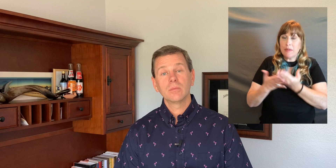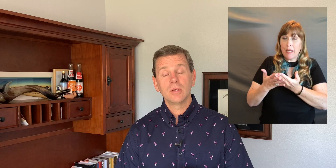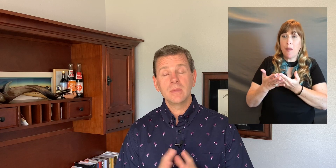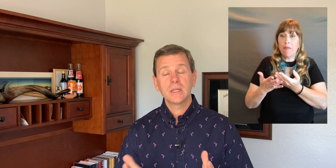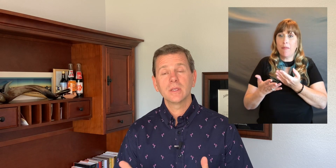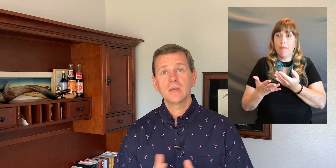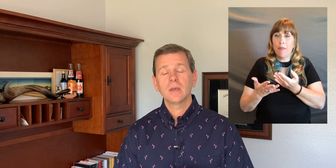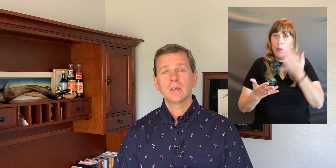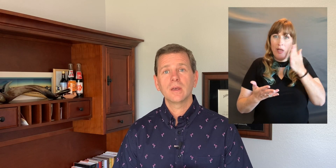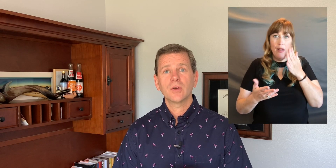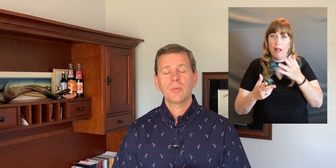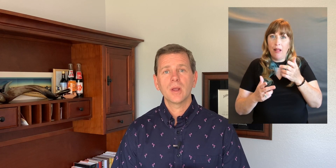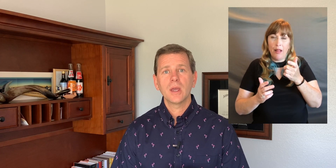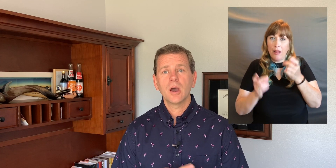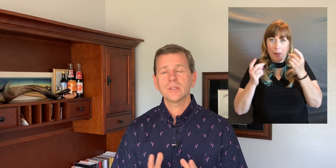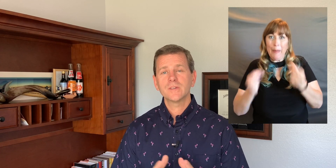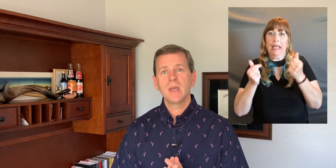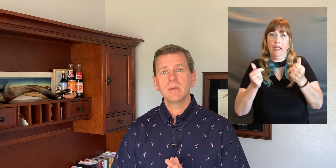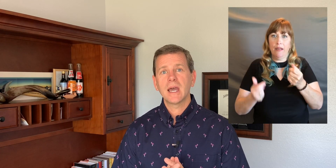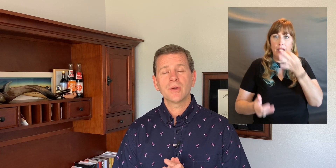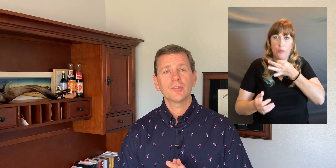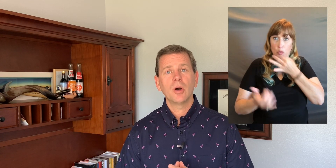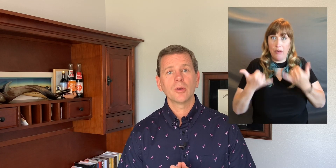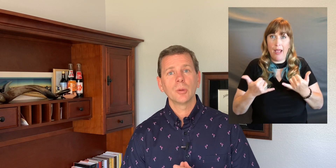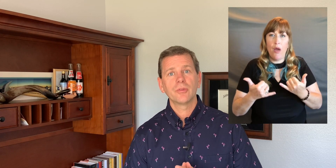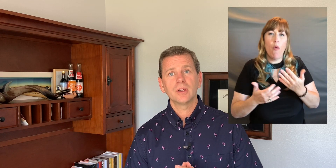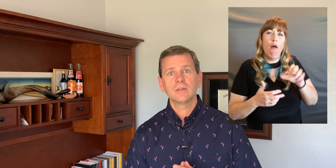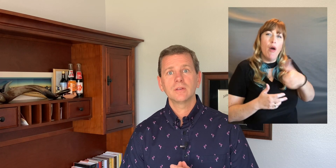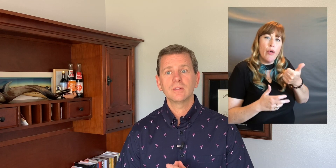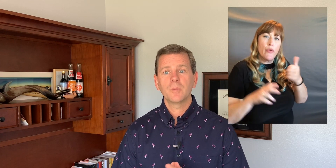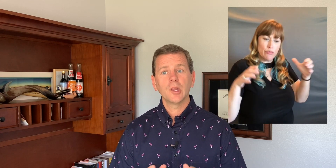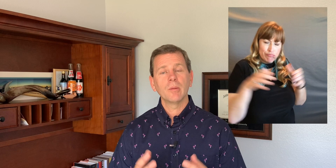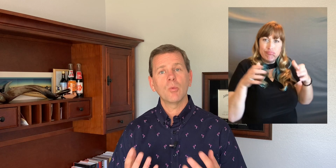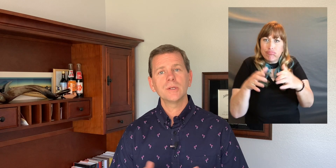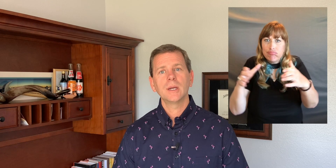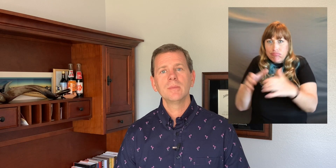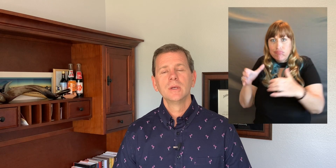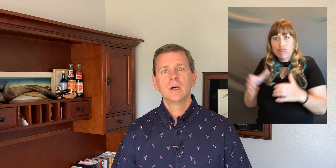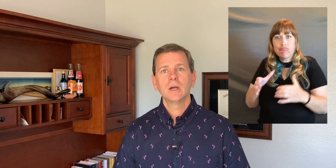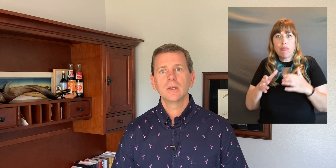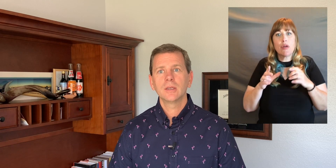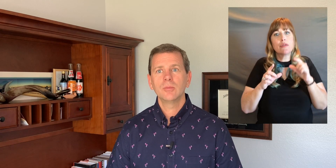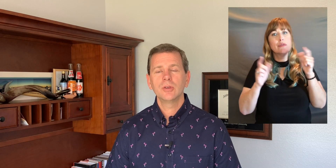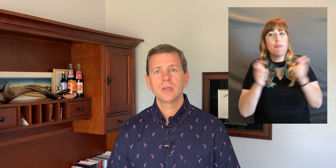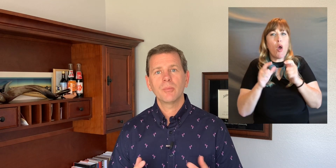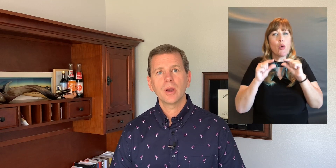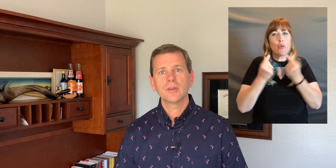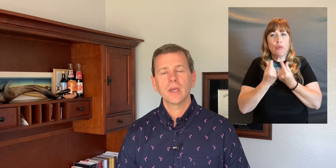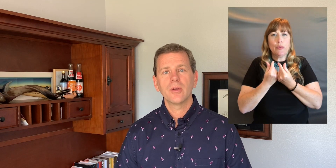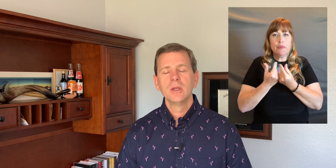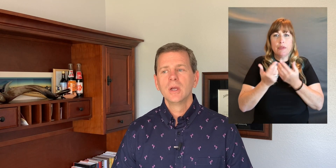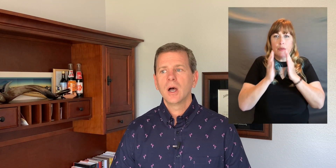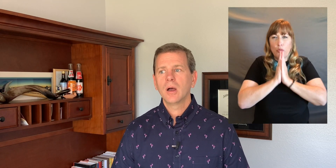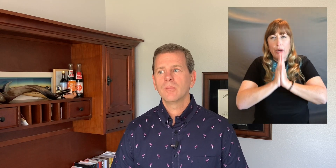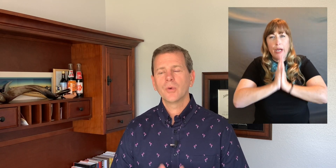communion immediately after I pray. Others of us may be gathering in small groups to spend a little bit more time in communion and prayer